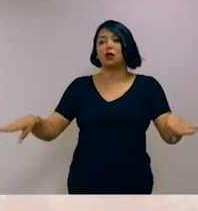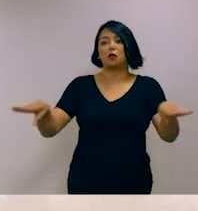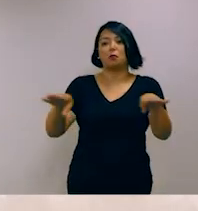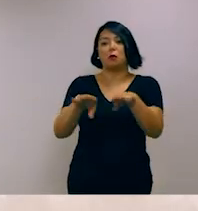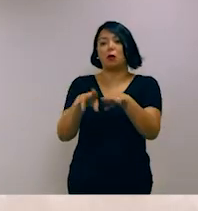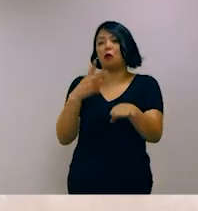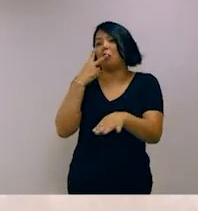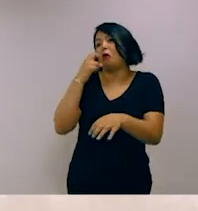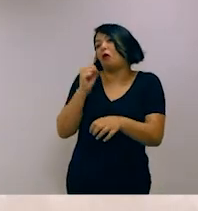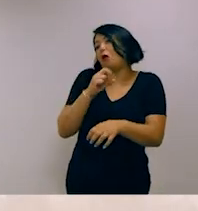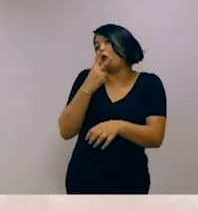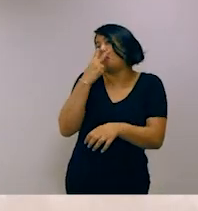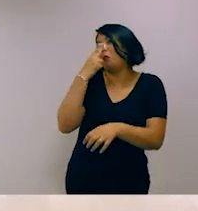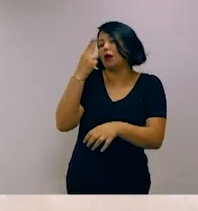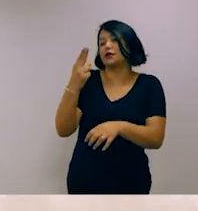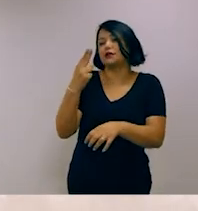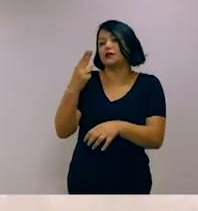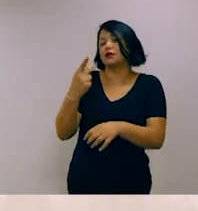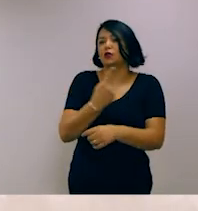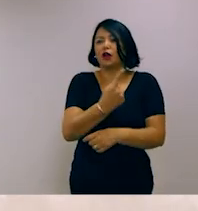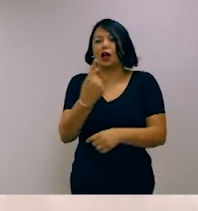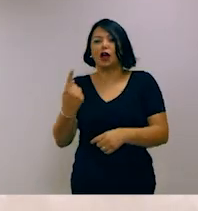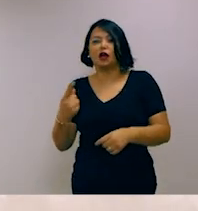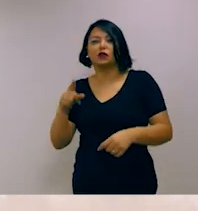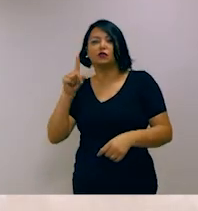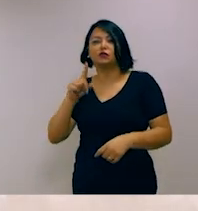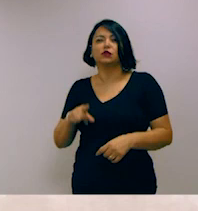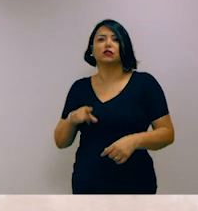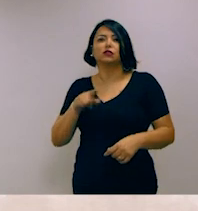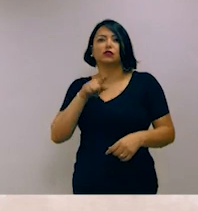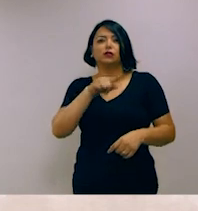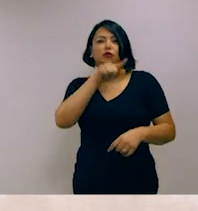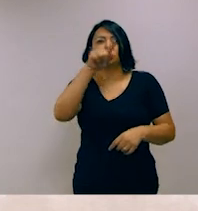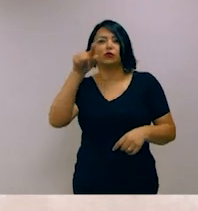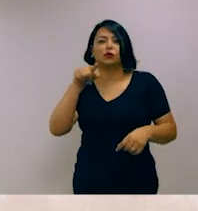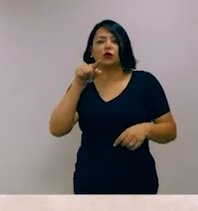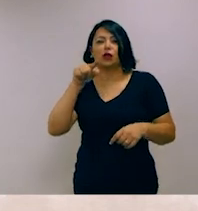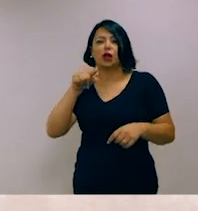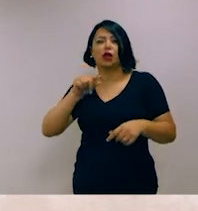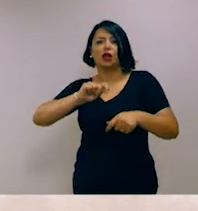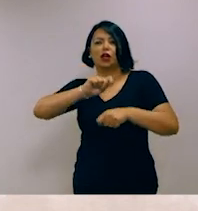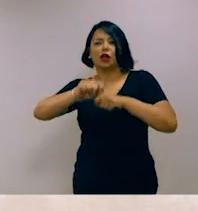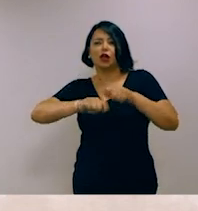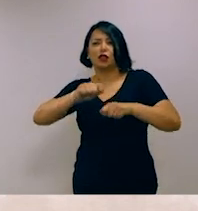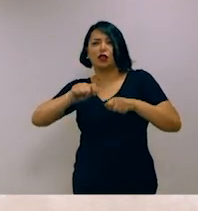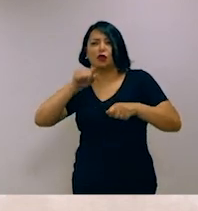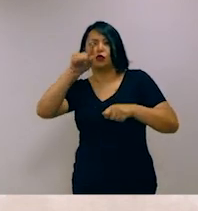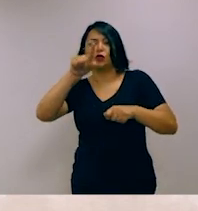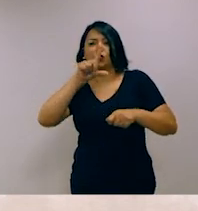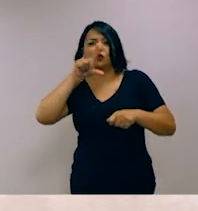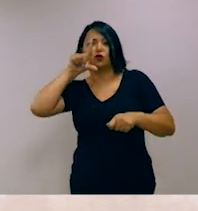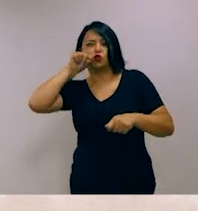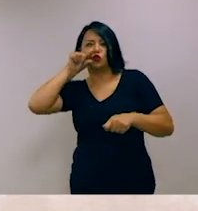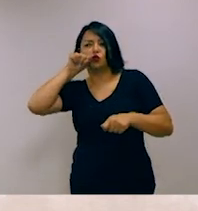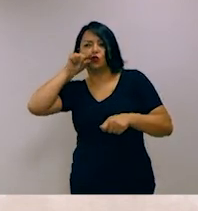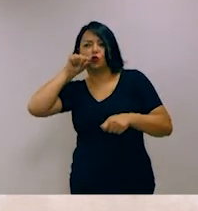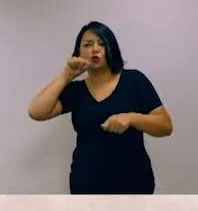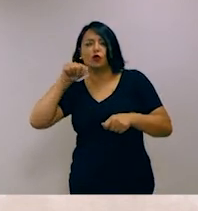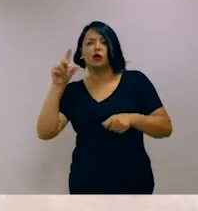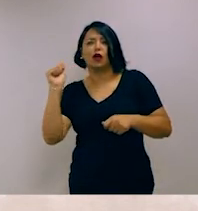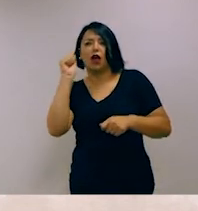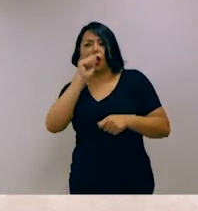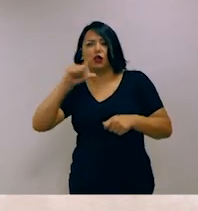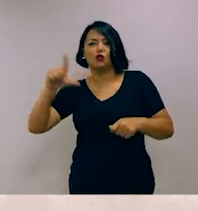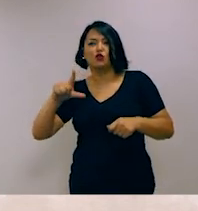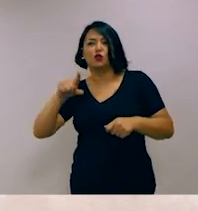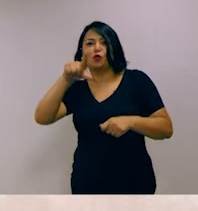similarity between the tweets. For visualization, similarity graphs were generated.